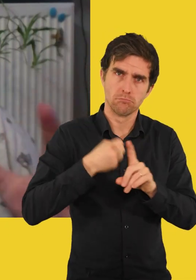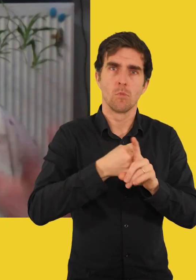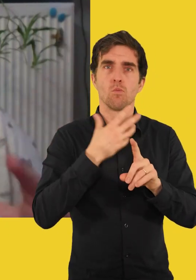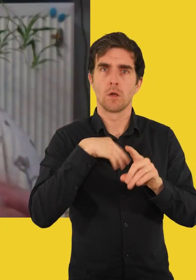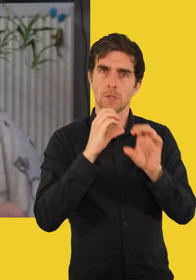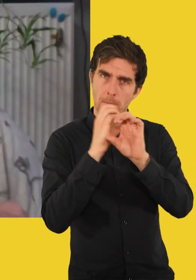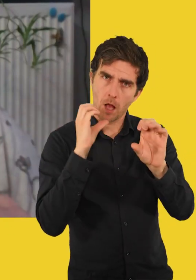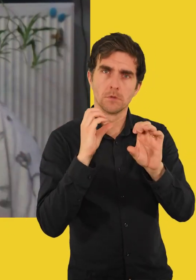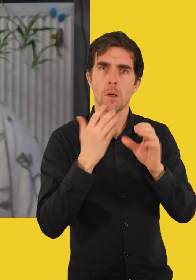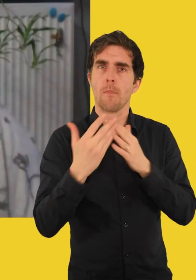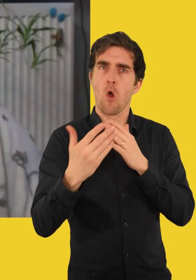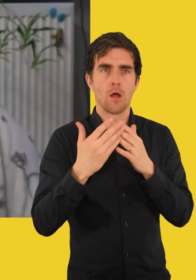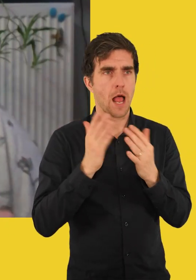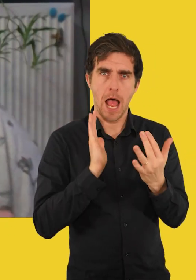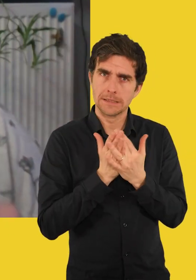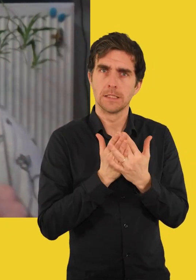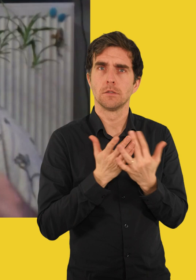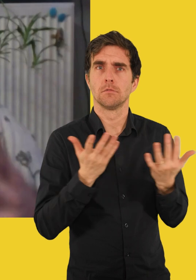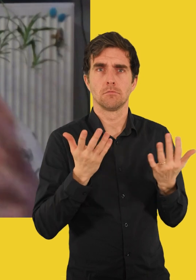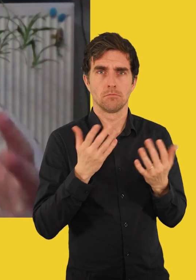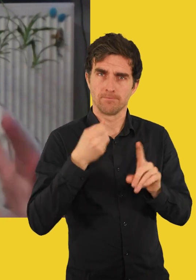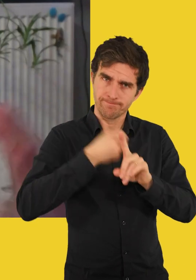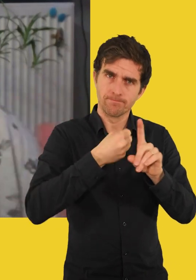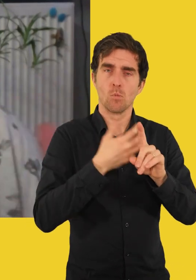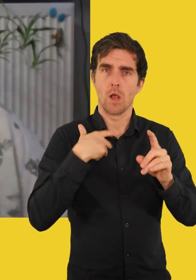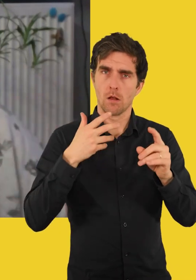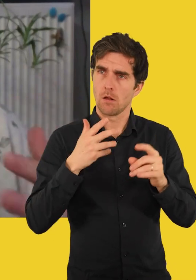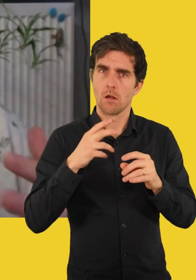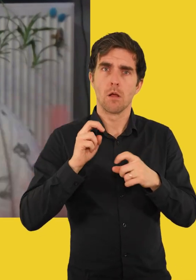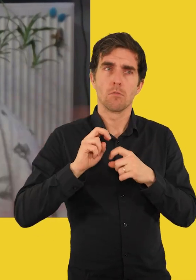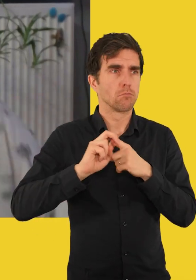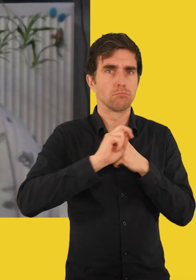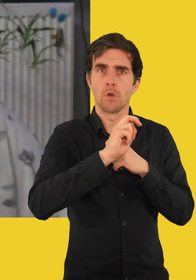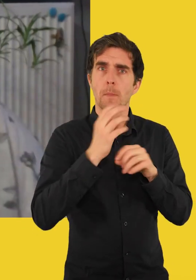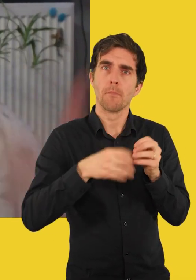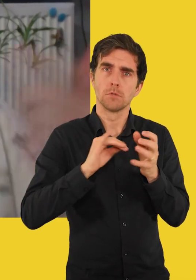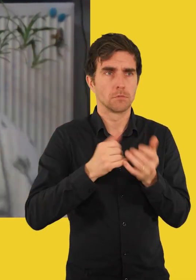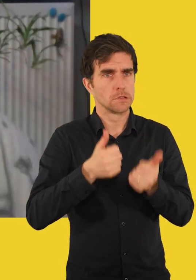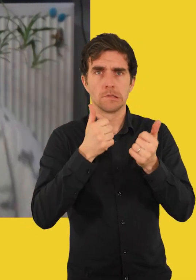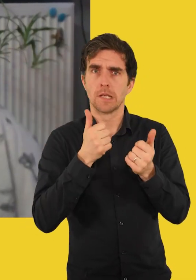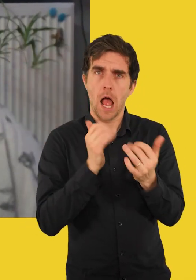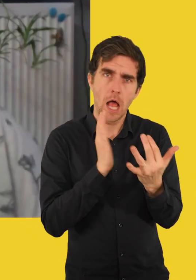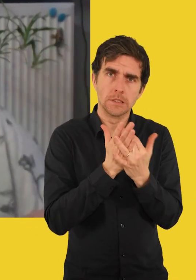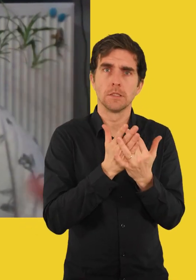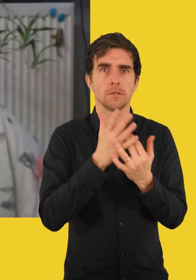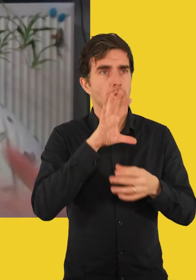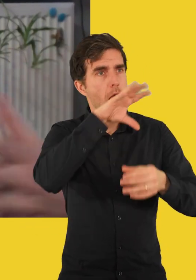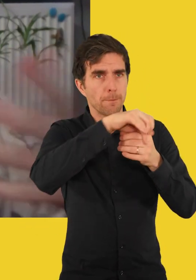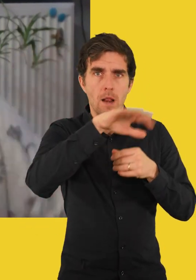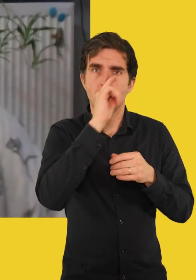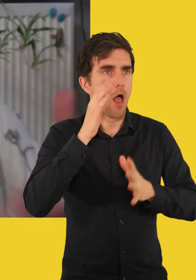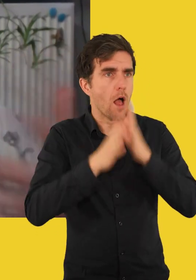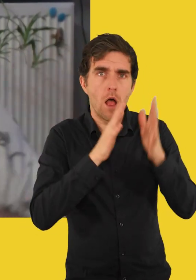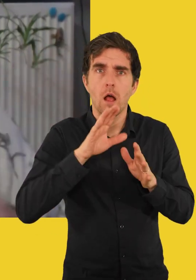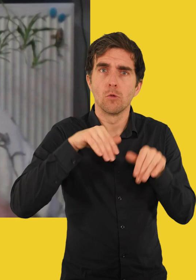buses to be more accessible, have predominantly argued that we need accessible public transport to go to work, to participate in capitalism, and to